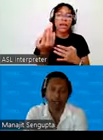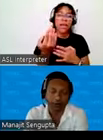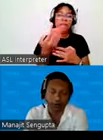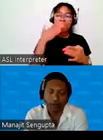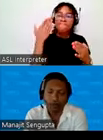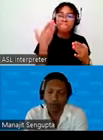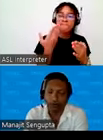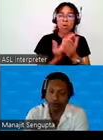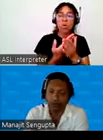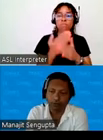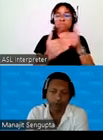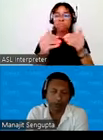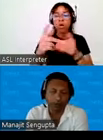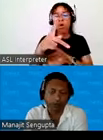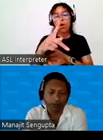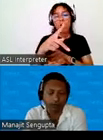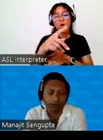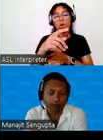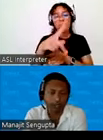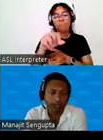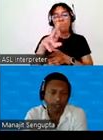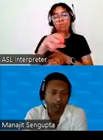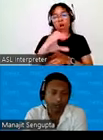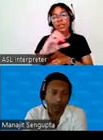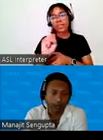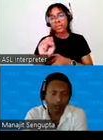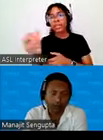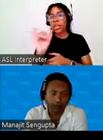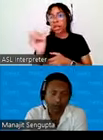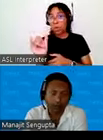and other sources of renewable generation